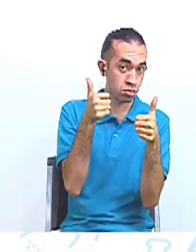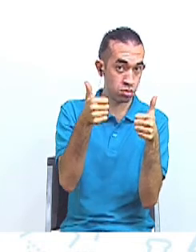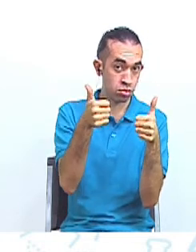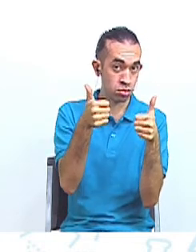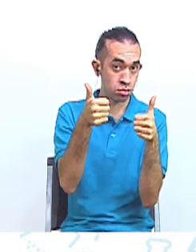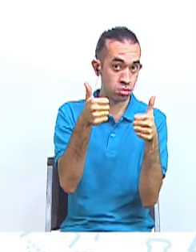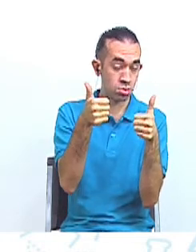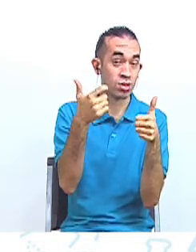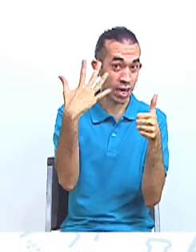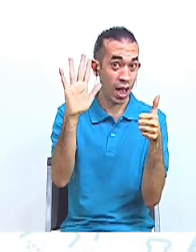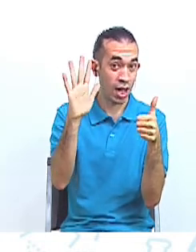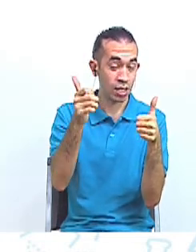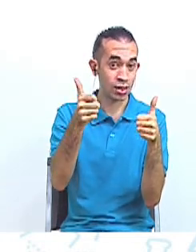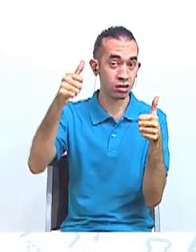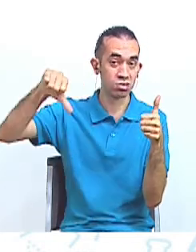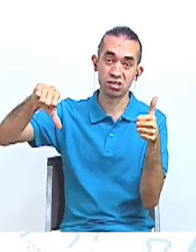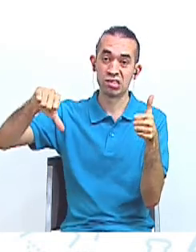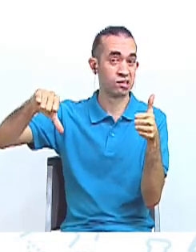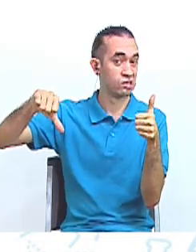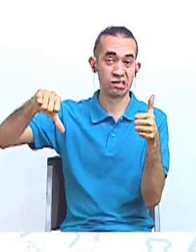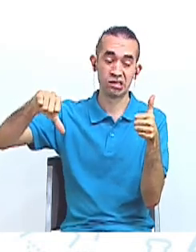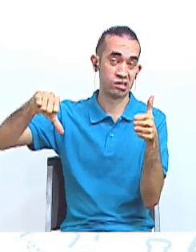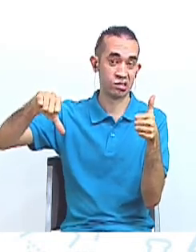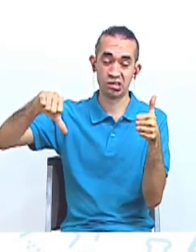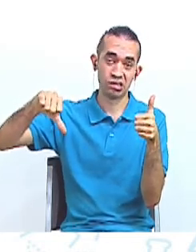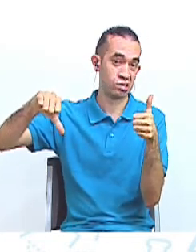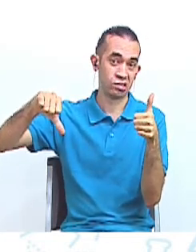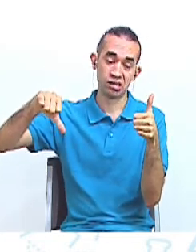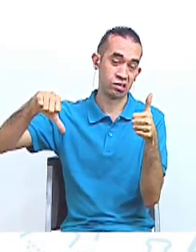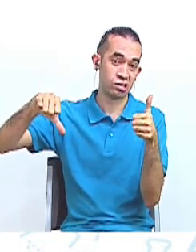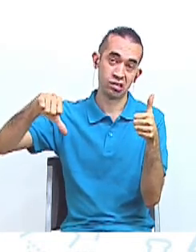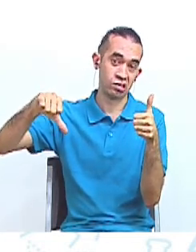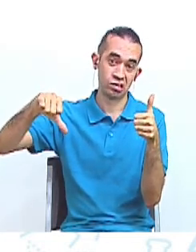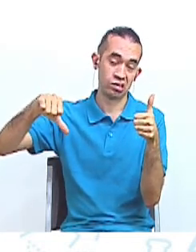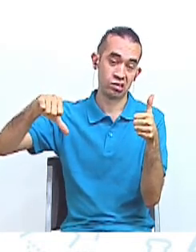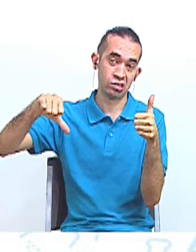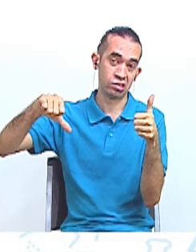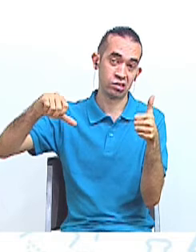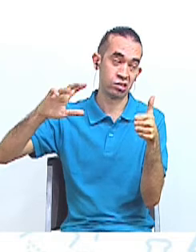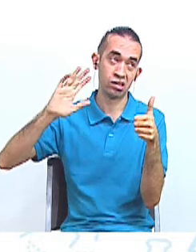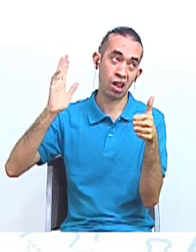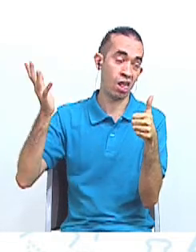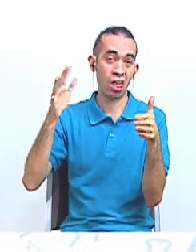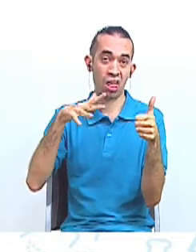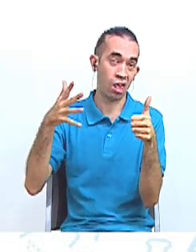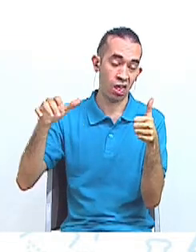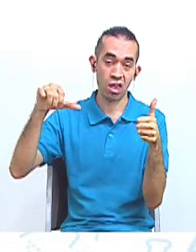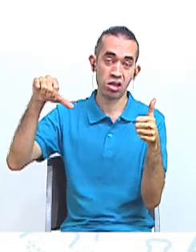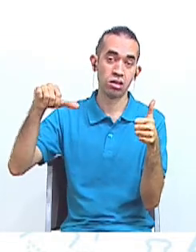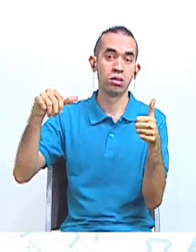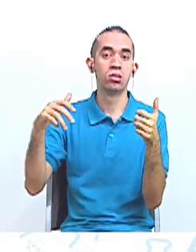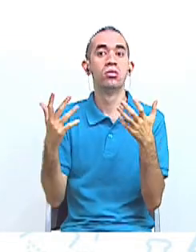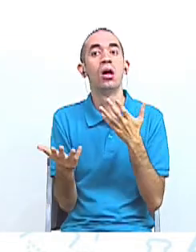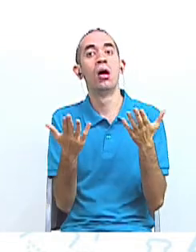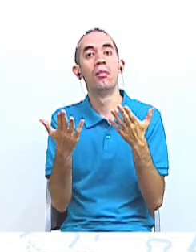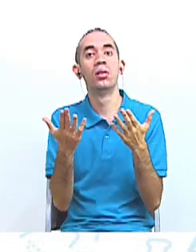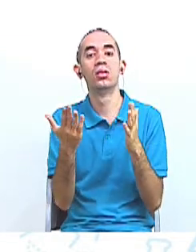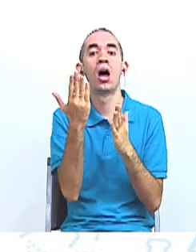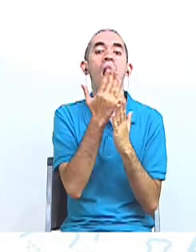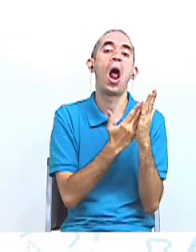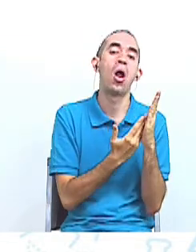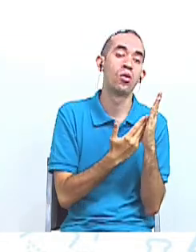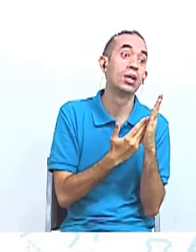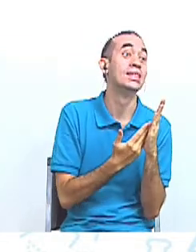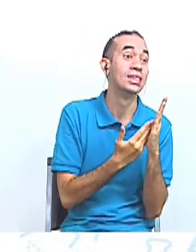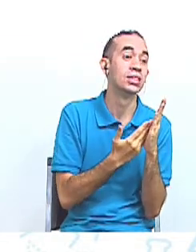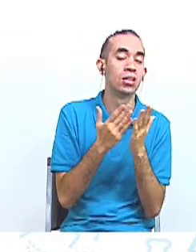Thumbs up if you did it. Thumbs down if you didn't follow the instructions as much. Or maybe you followed some and